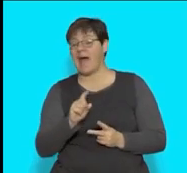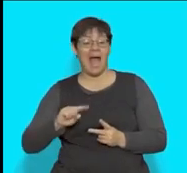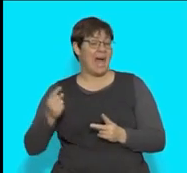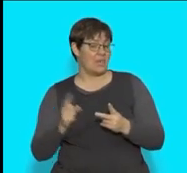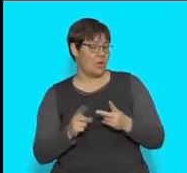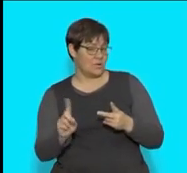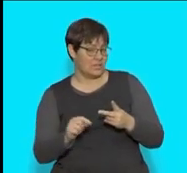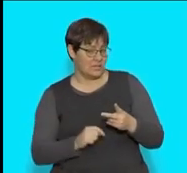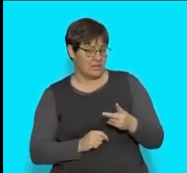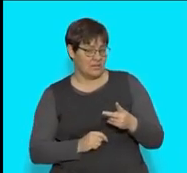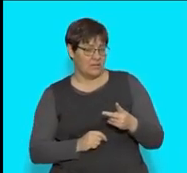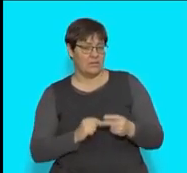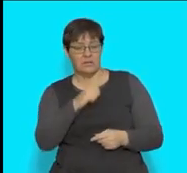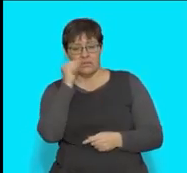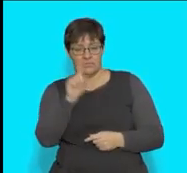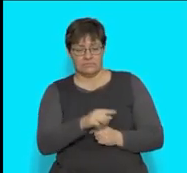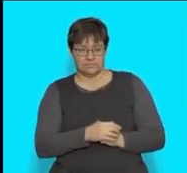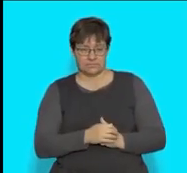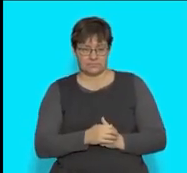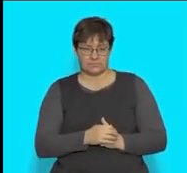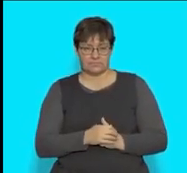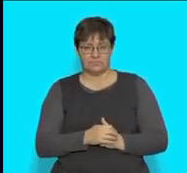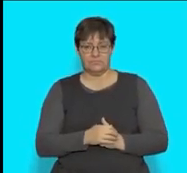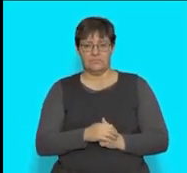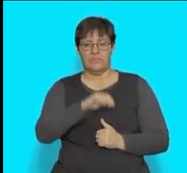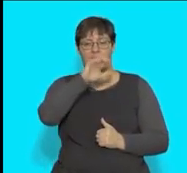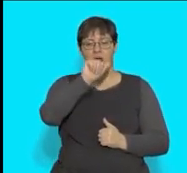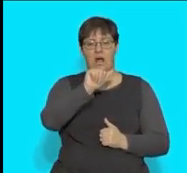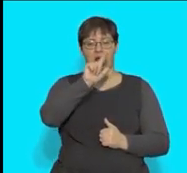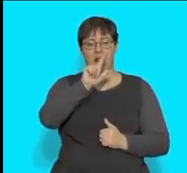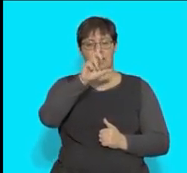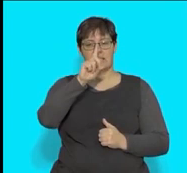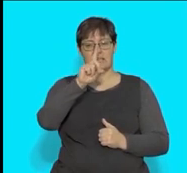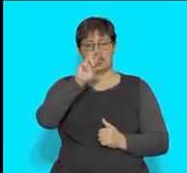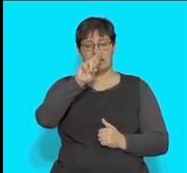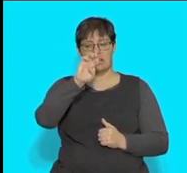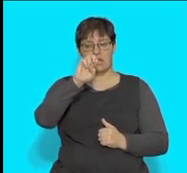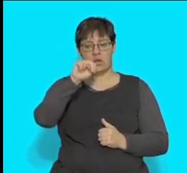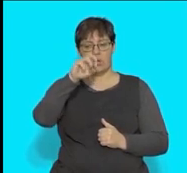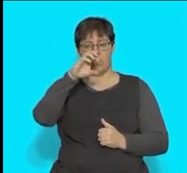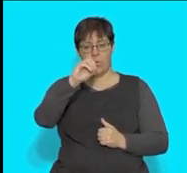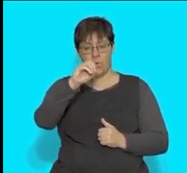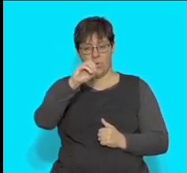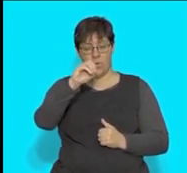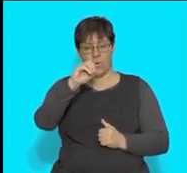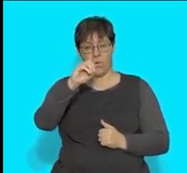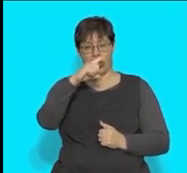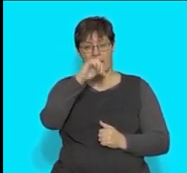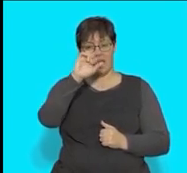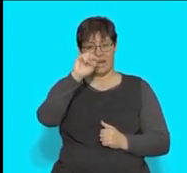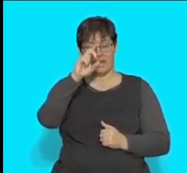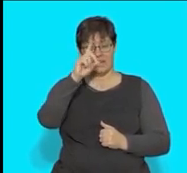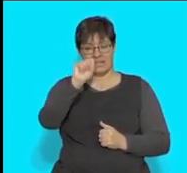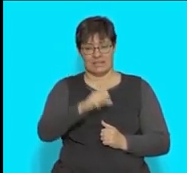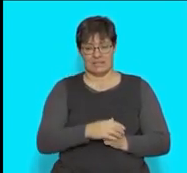what the other one will be. These are called the adrenal glands. Okay, guys, let me write it over here for you.